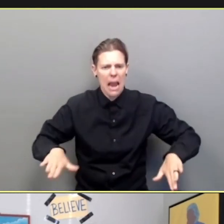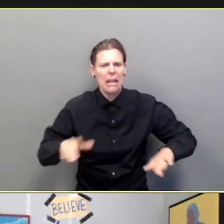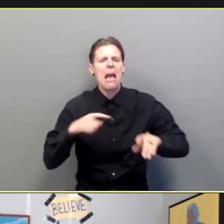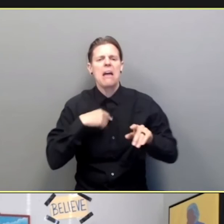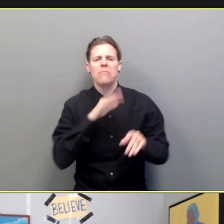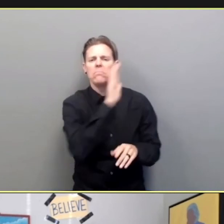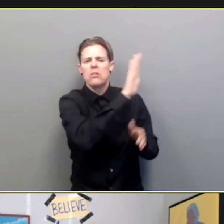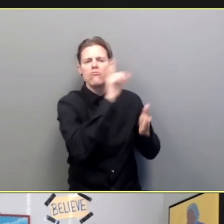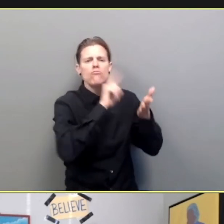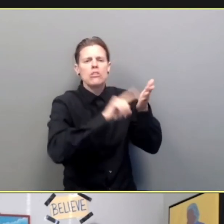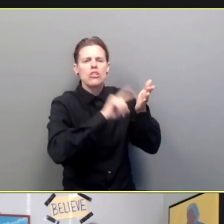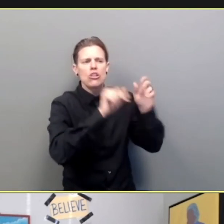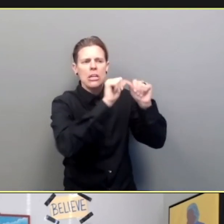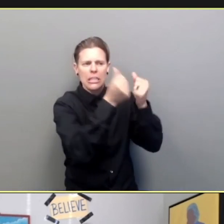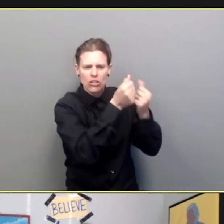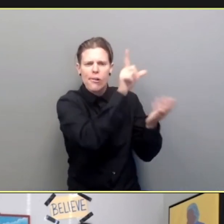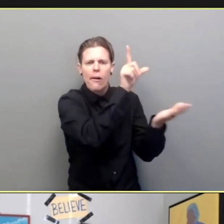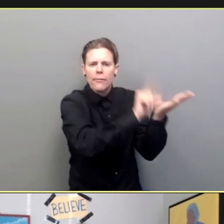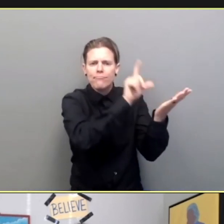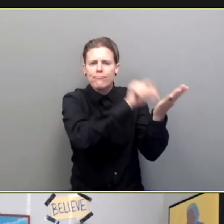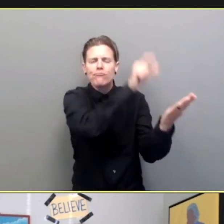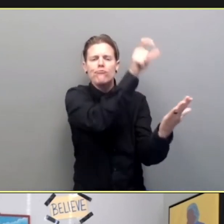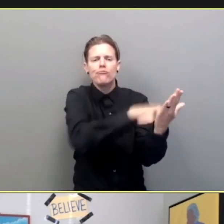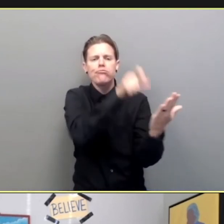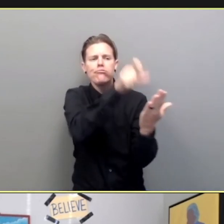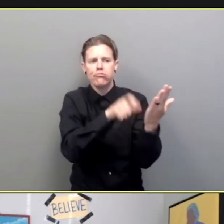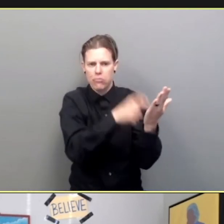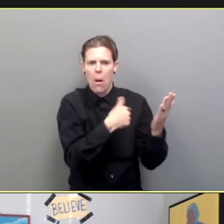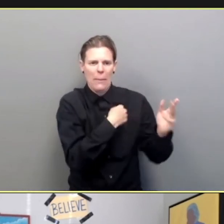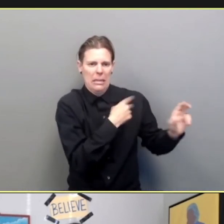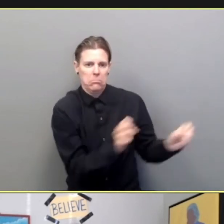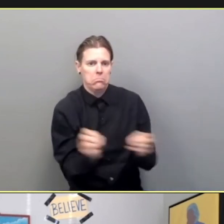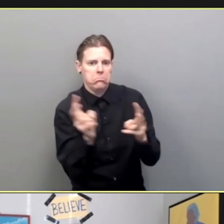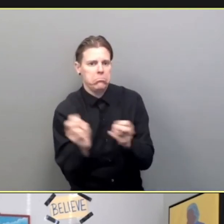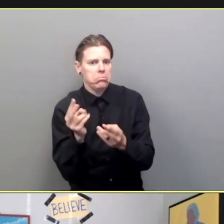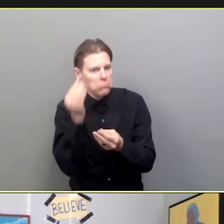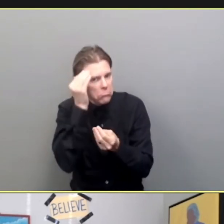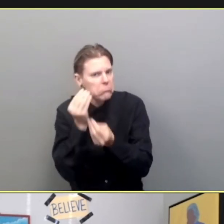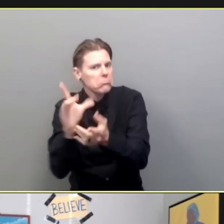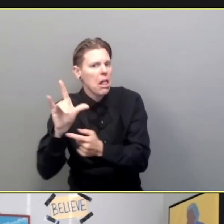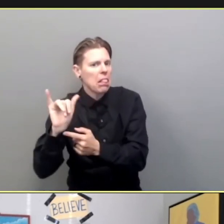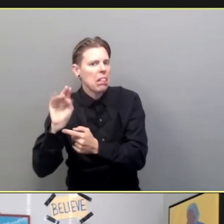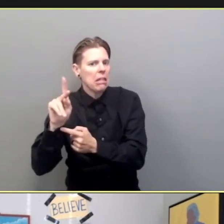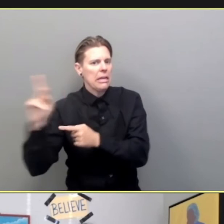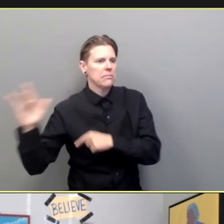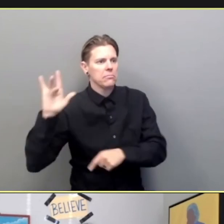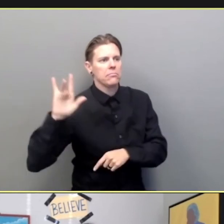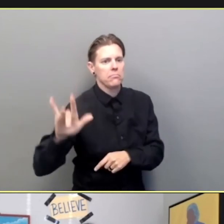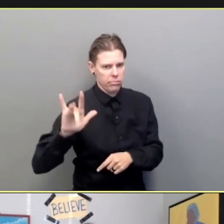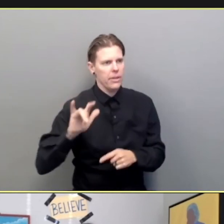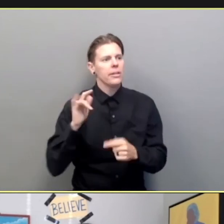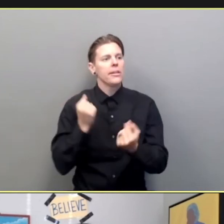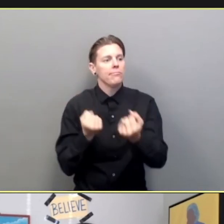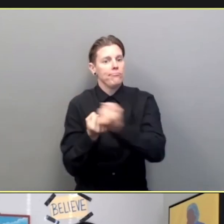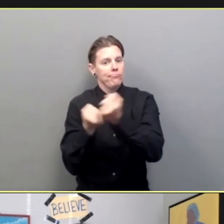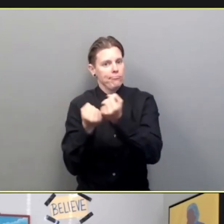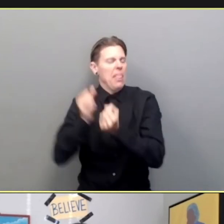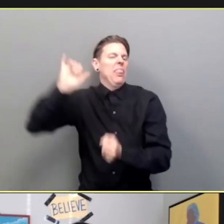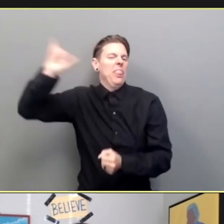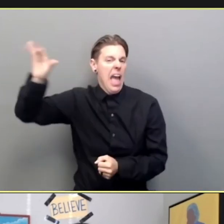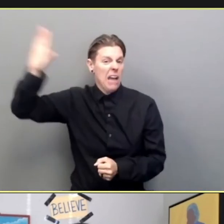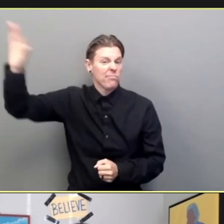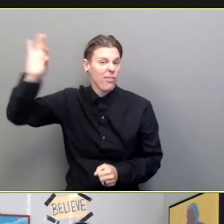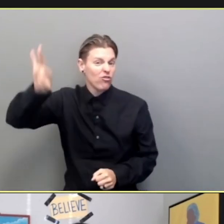health doctors have, supported the vaccine findings, that it's actually you can